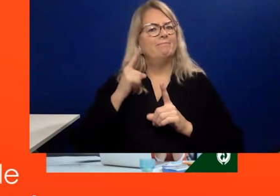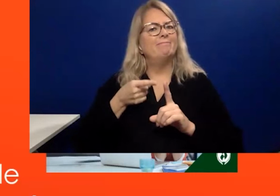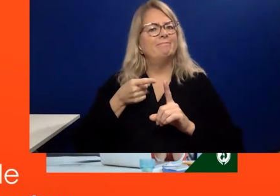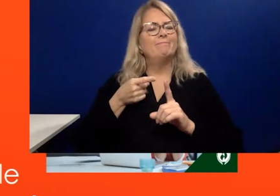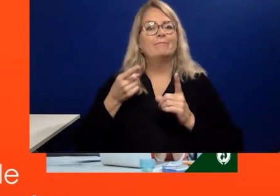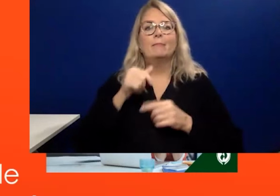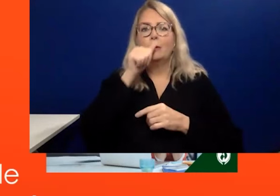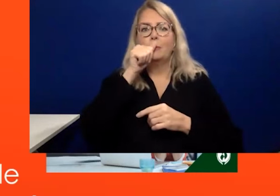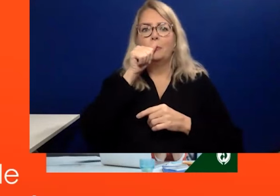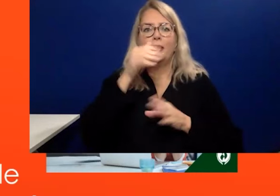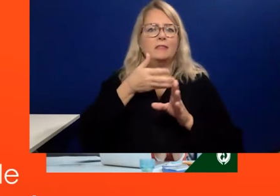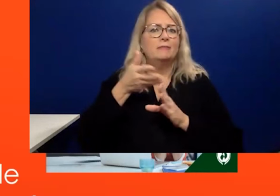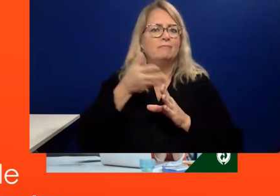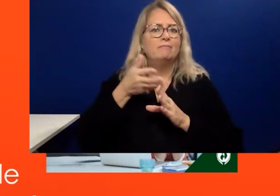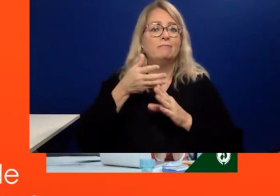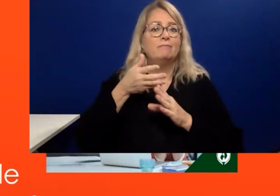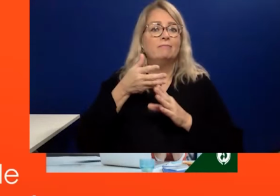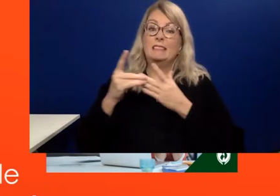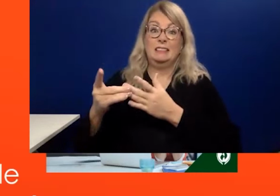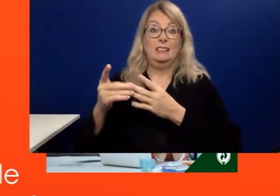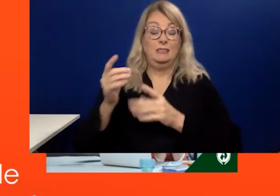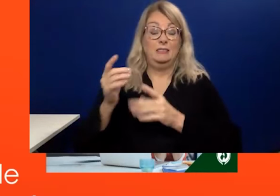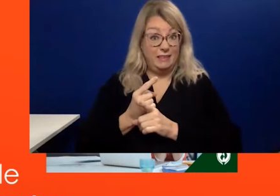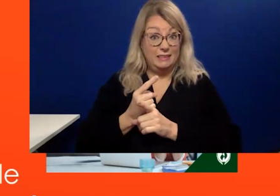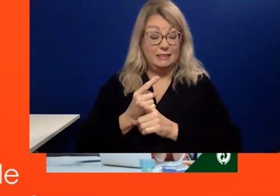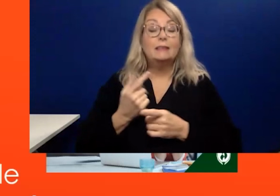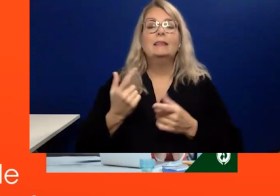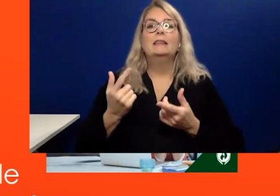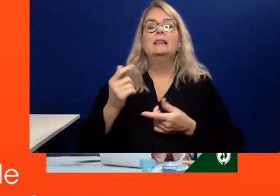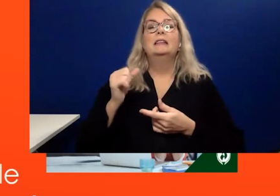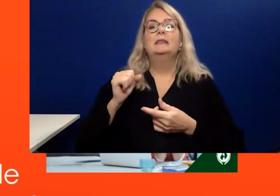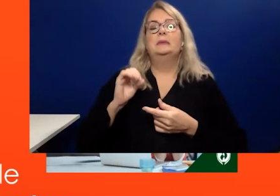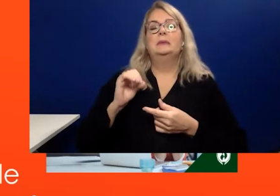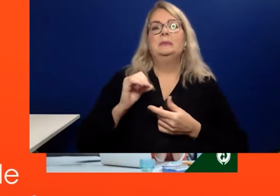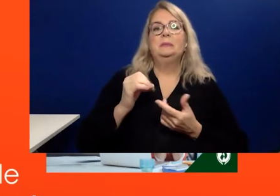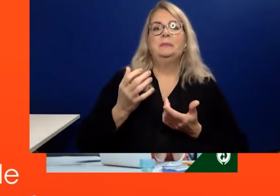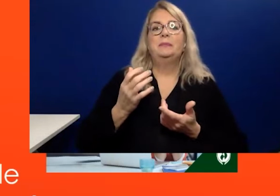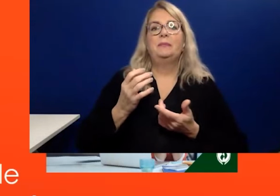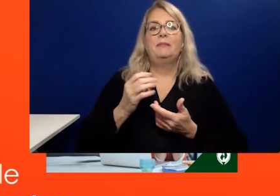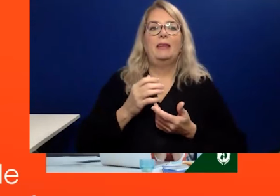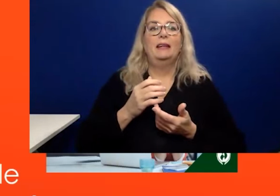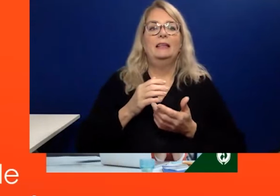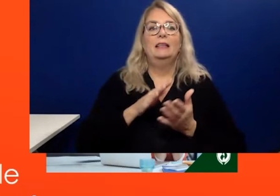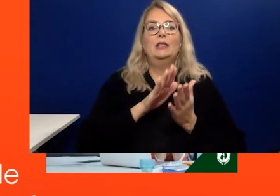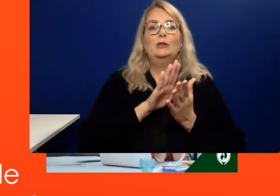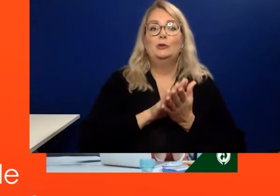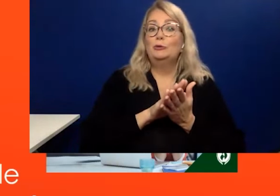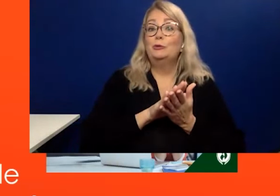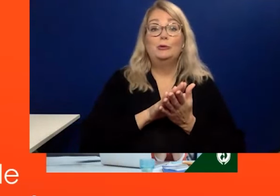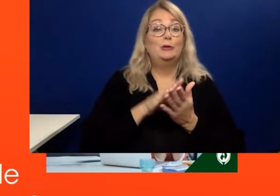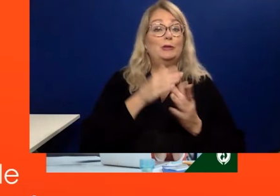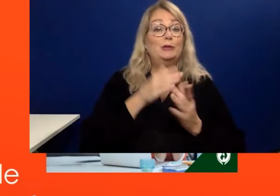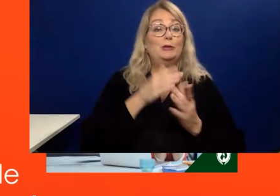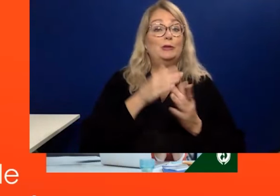industry usually leads the way, right? And so school is school, right? The teacher explains